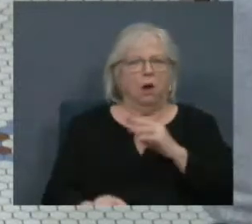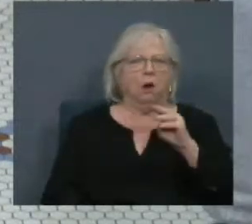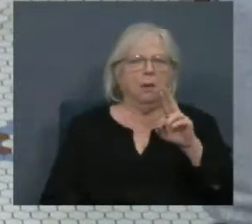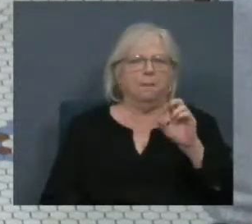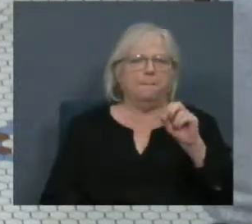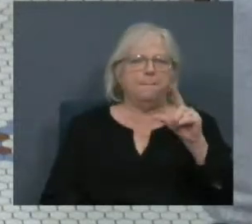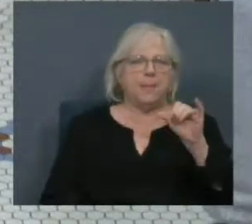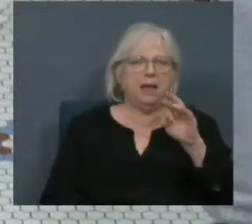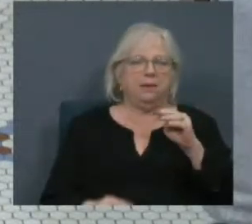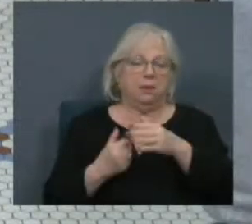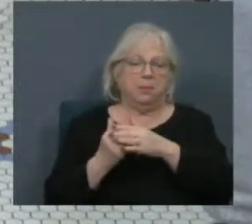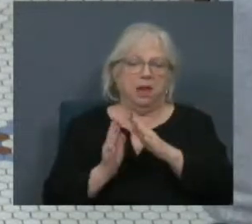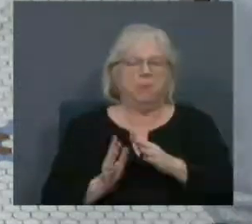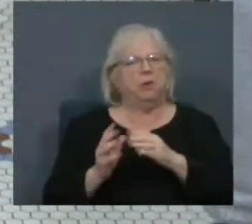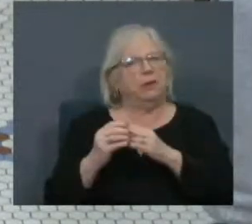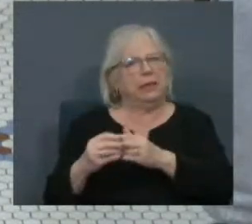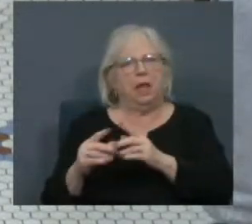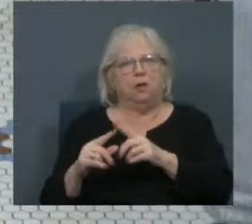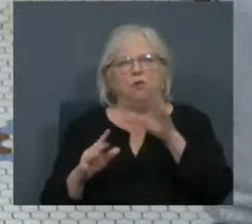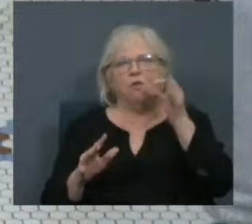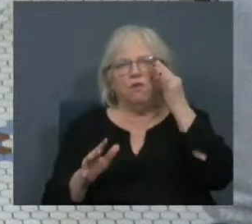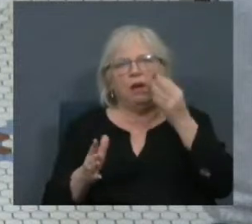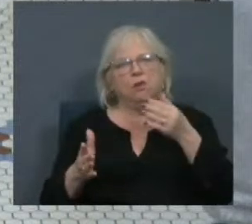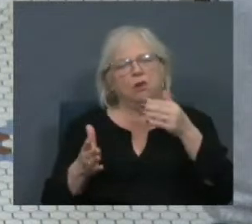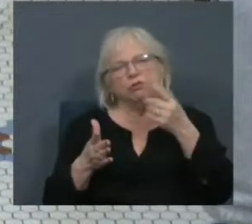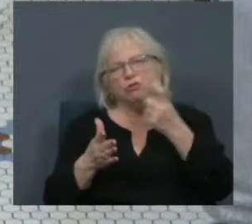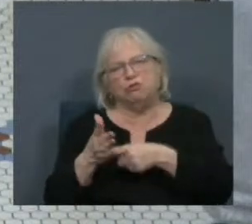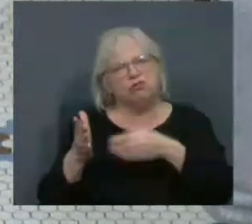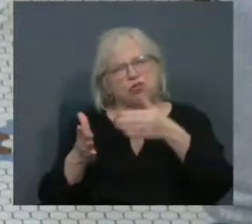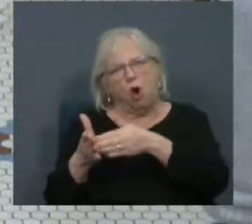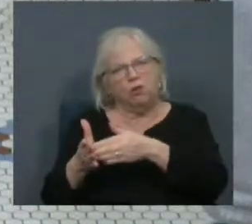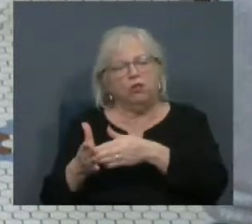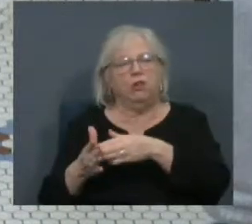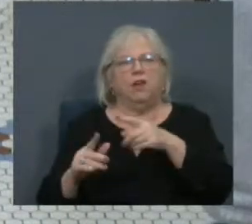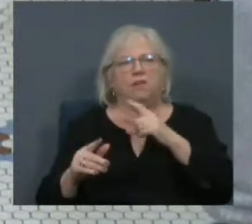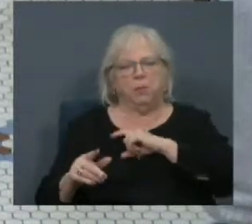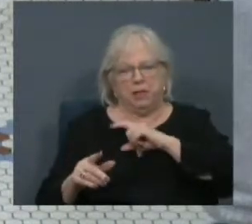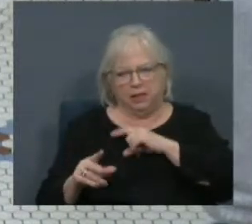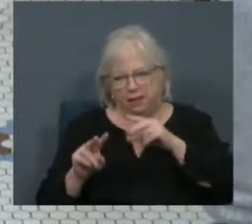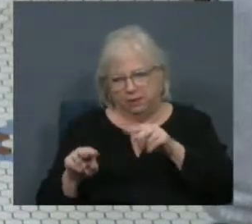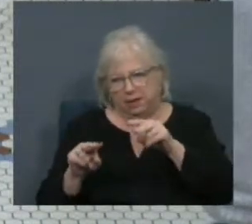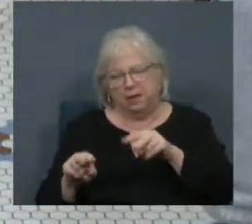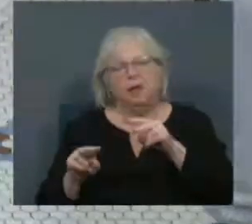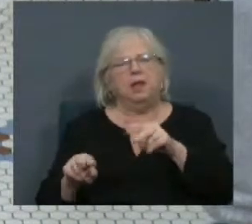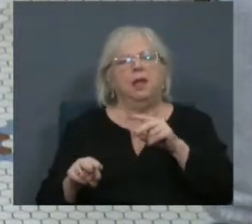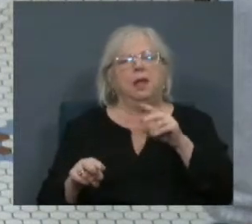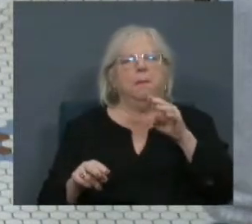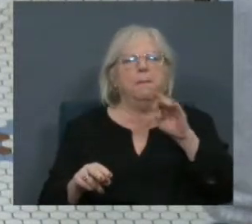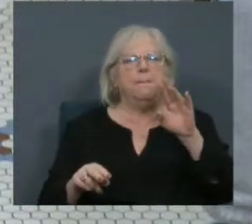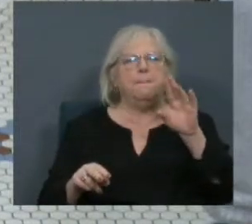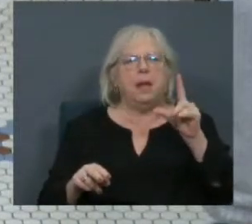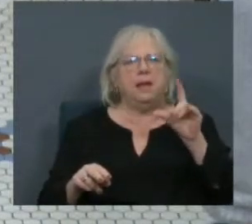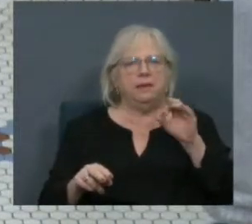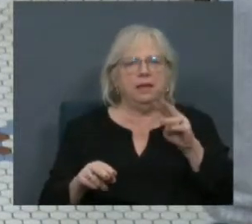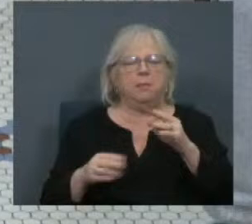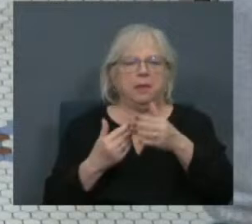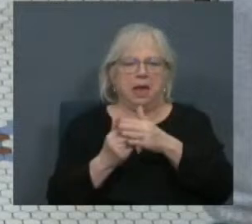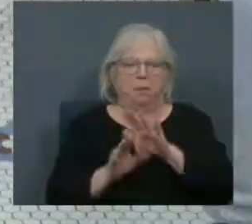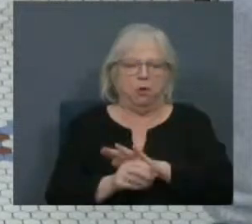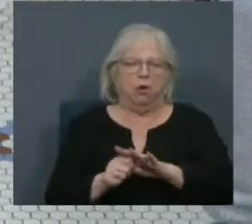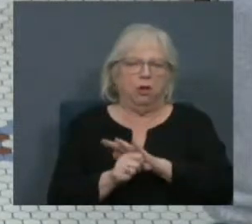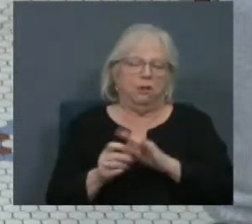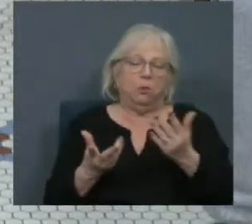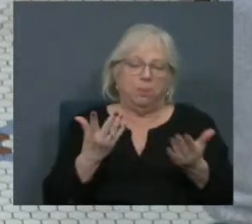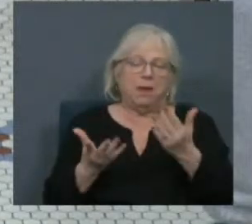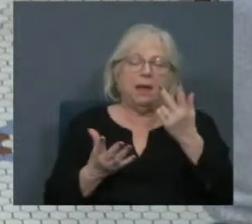have often been led to federal charges, over policing of Muslim neighborhoods that I think we would see replicated here.